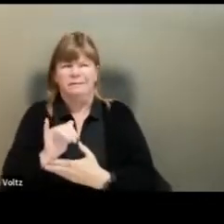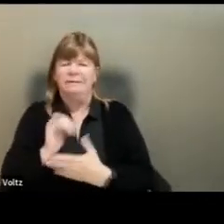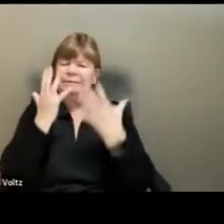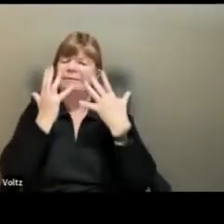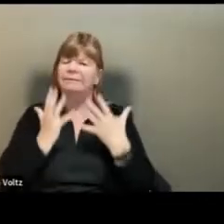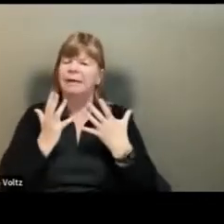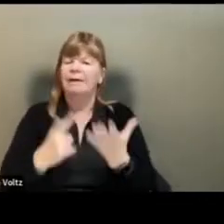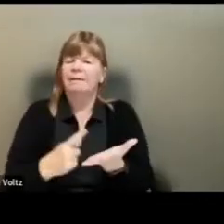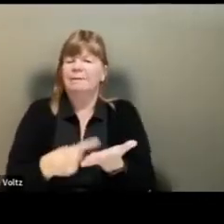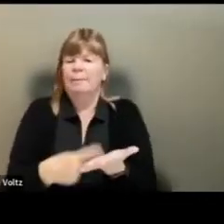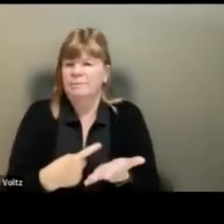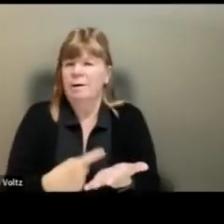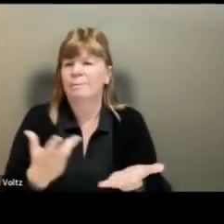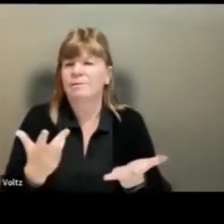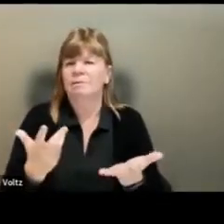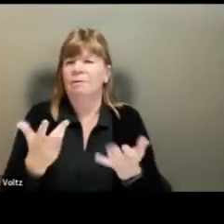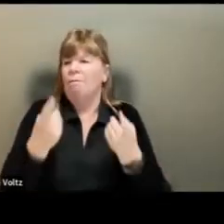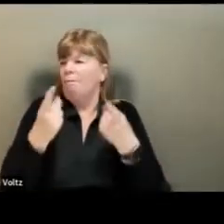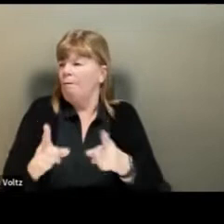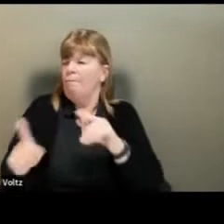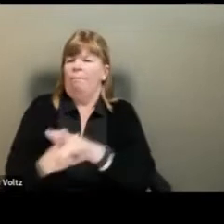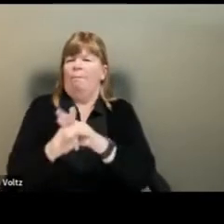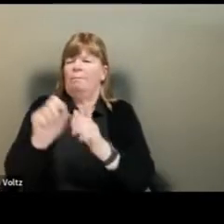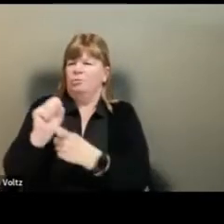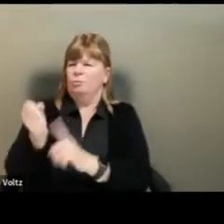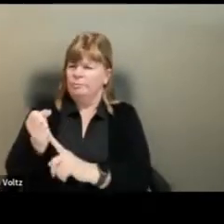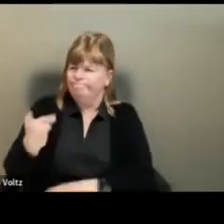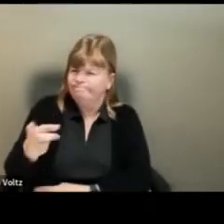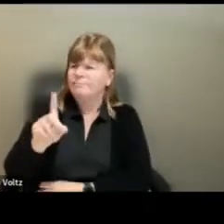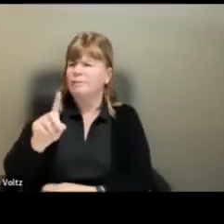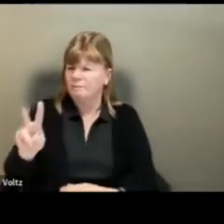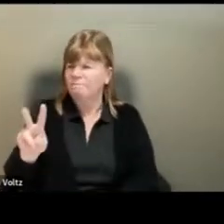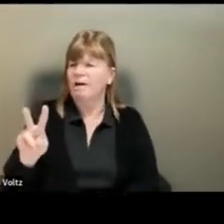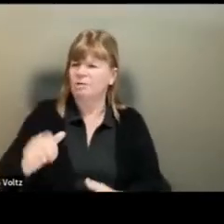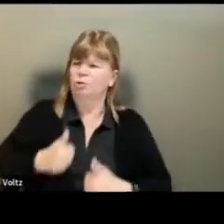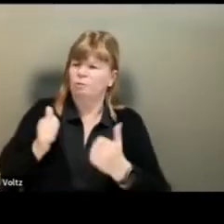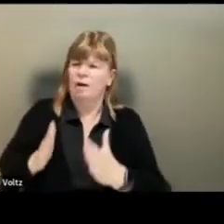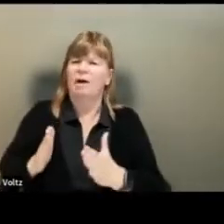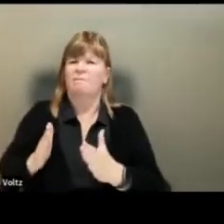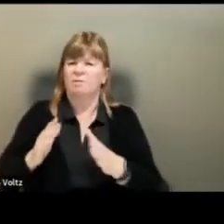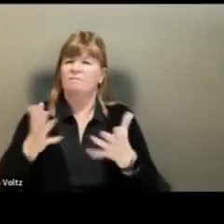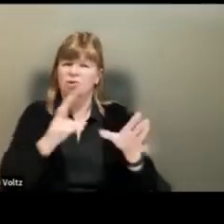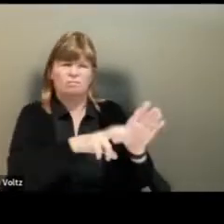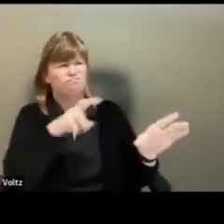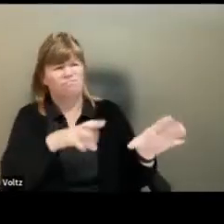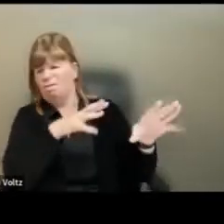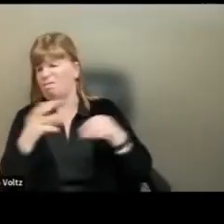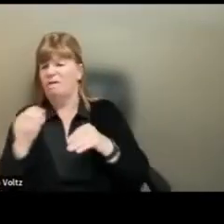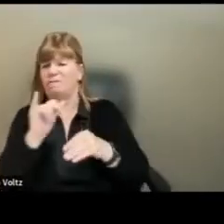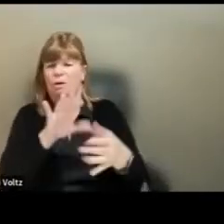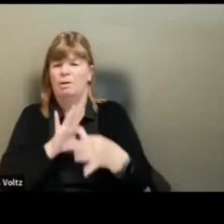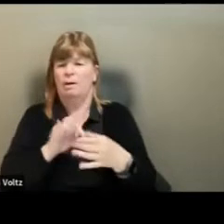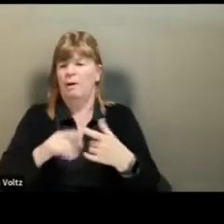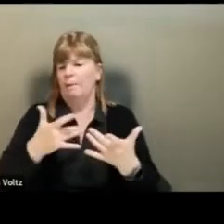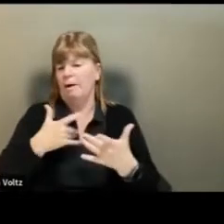sometimes we get situations where domestic violence survivors have left relationships, might have a